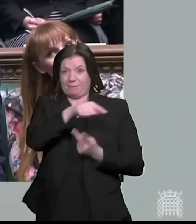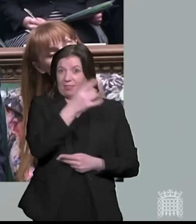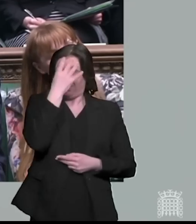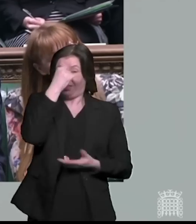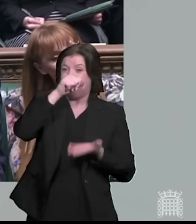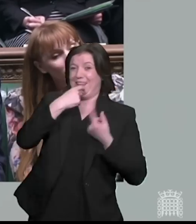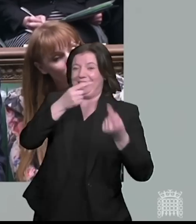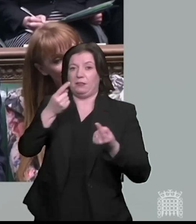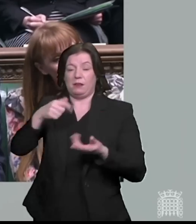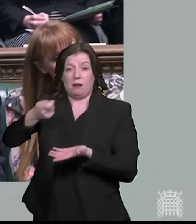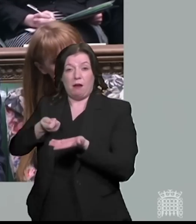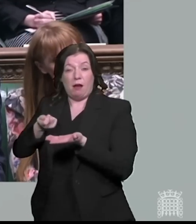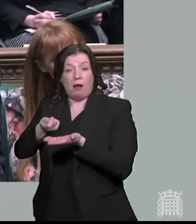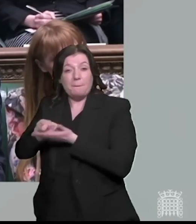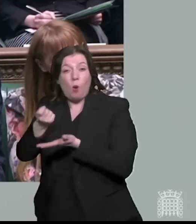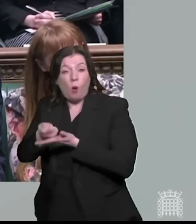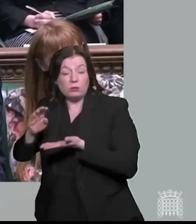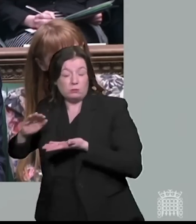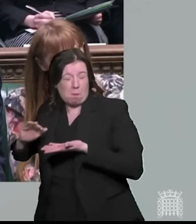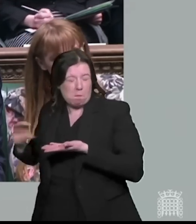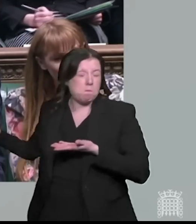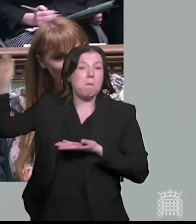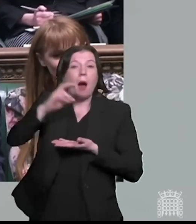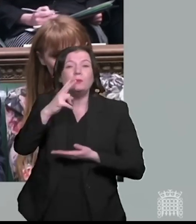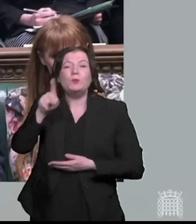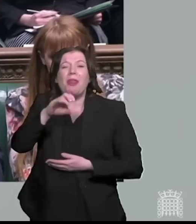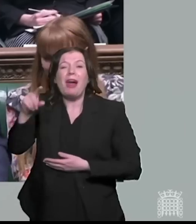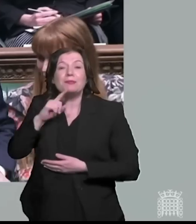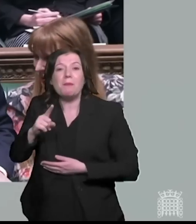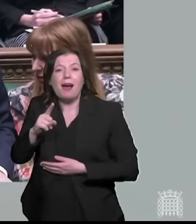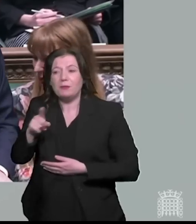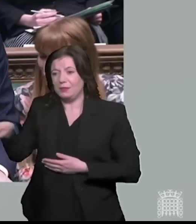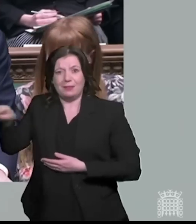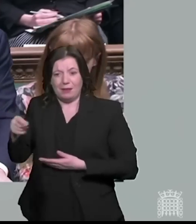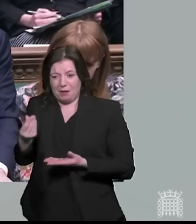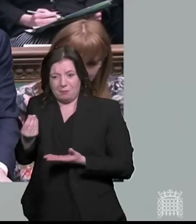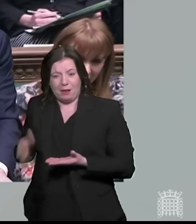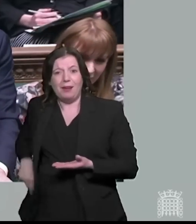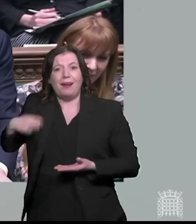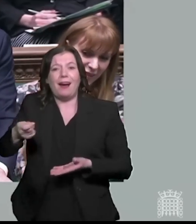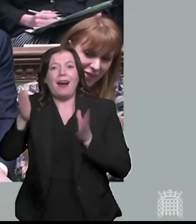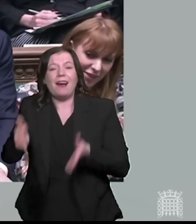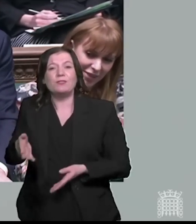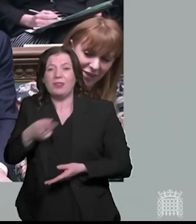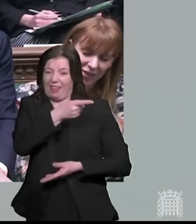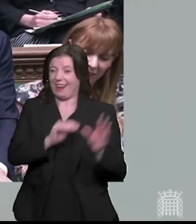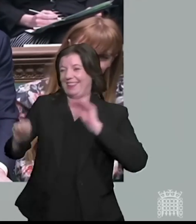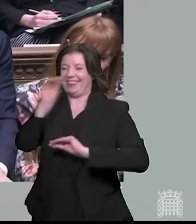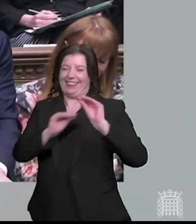up £2,000 a year, a massive hit to living standards, however they cook the